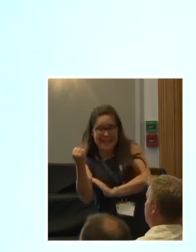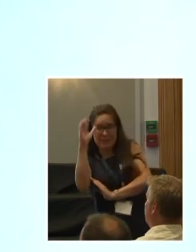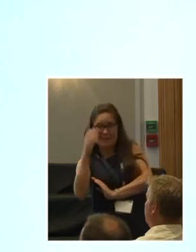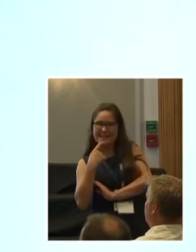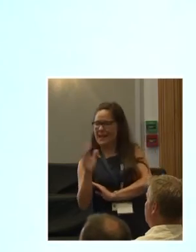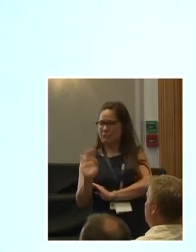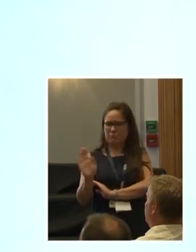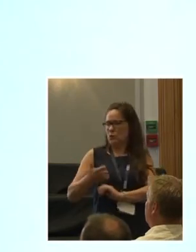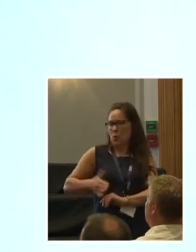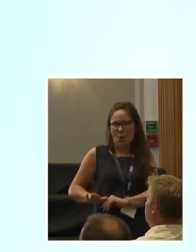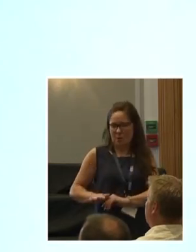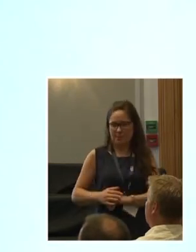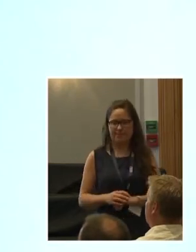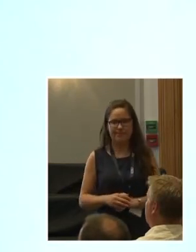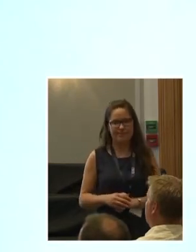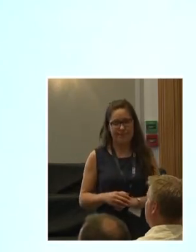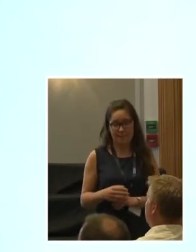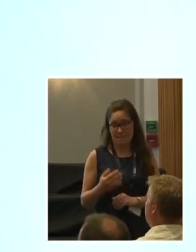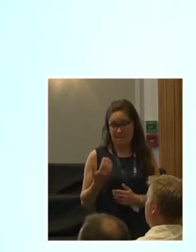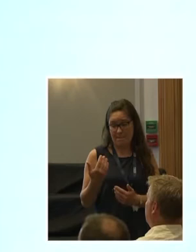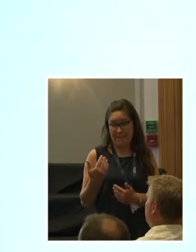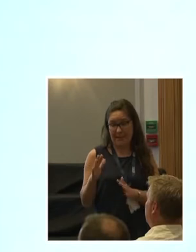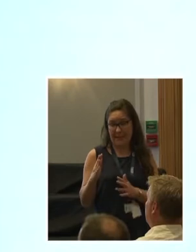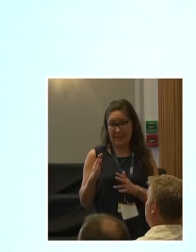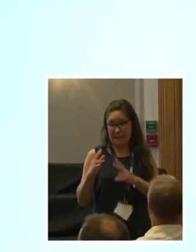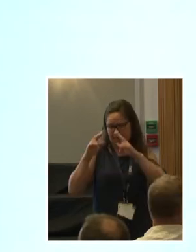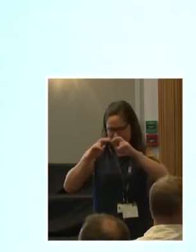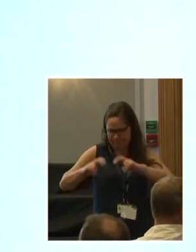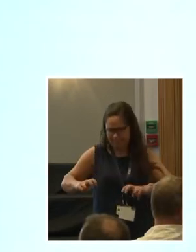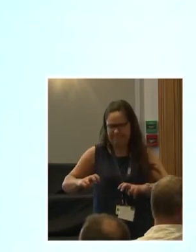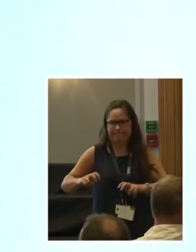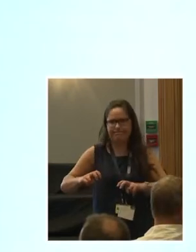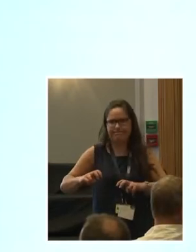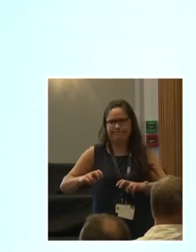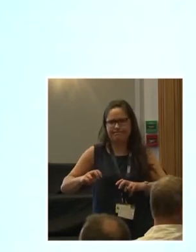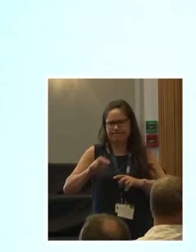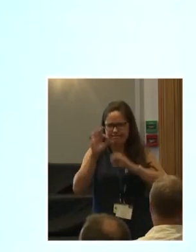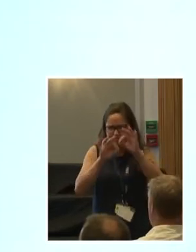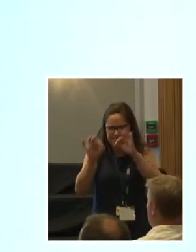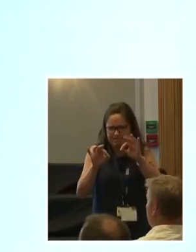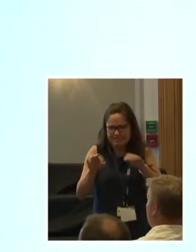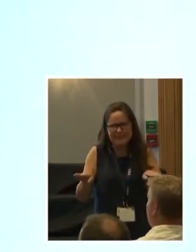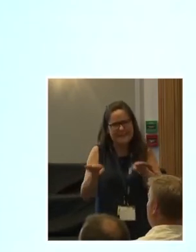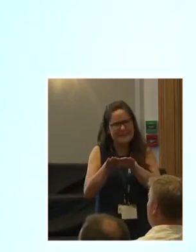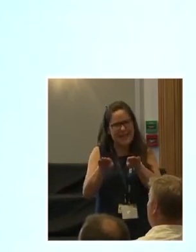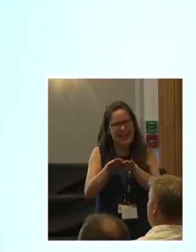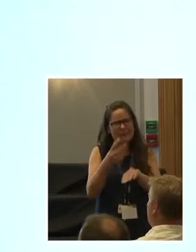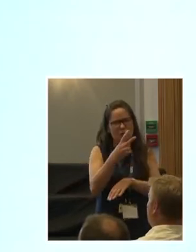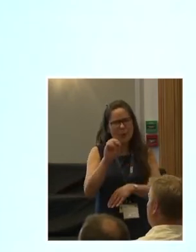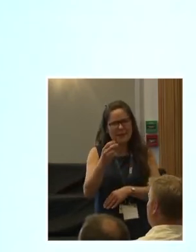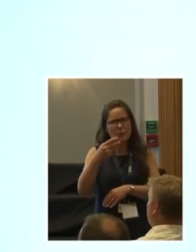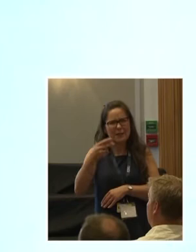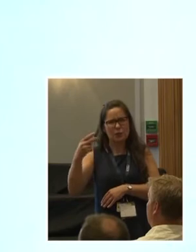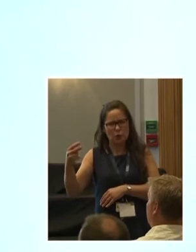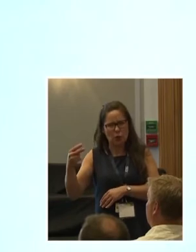percentages have been very similar in our very recent 2022 survey. So to talk us through the process of clinical trials,